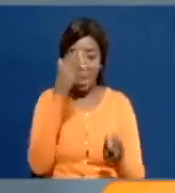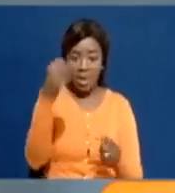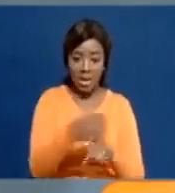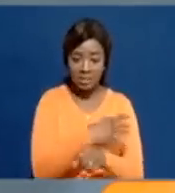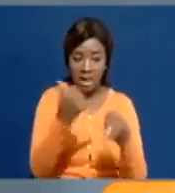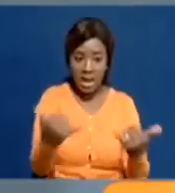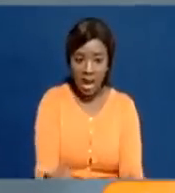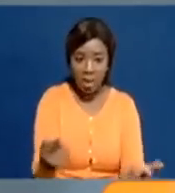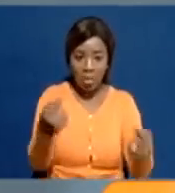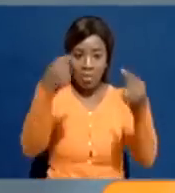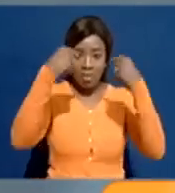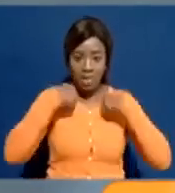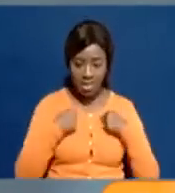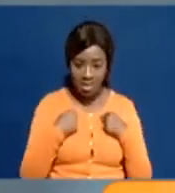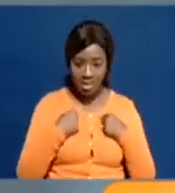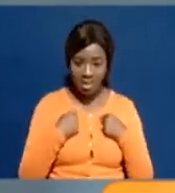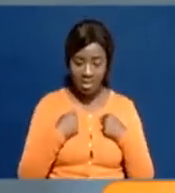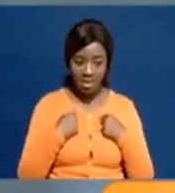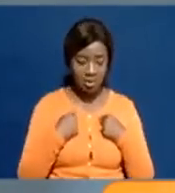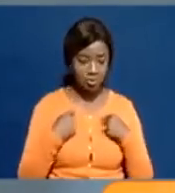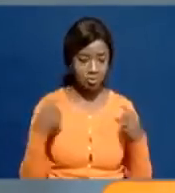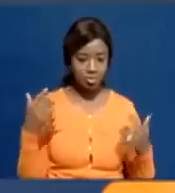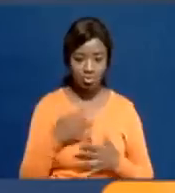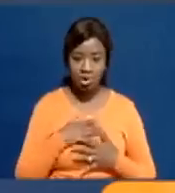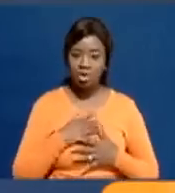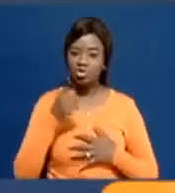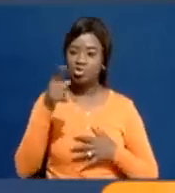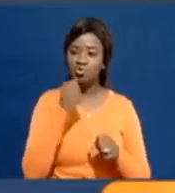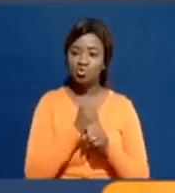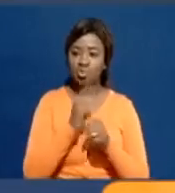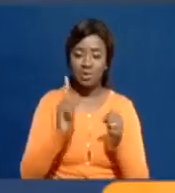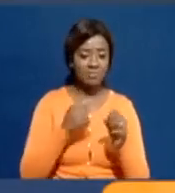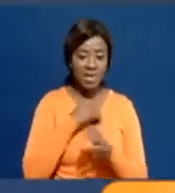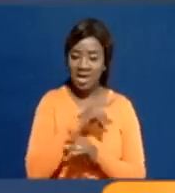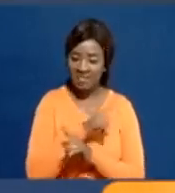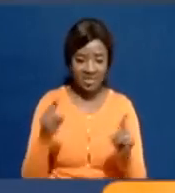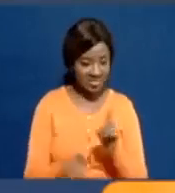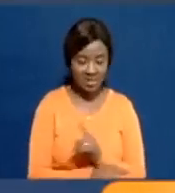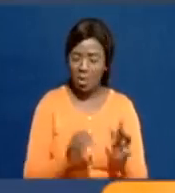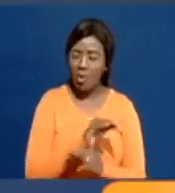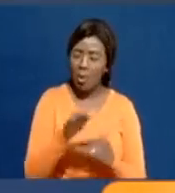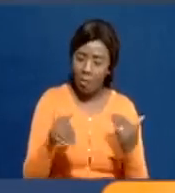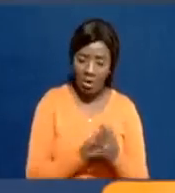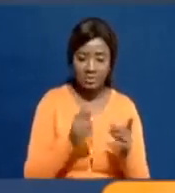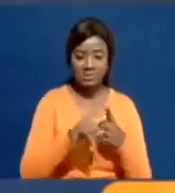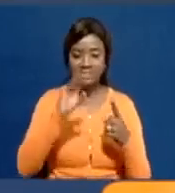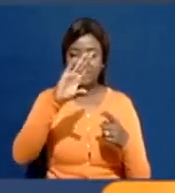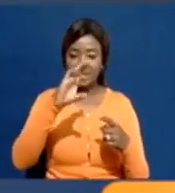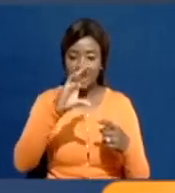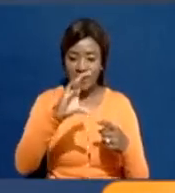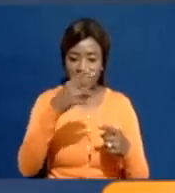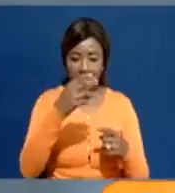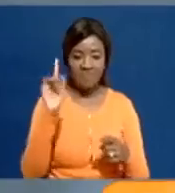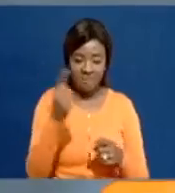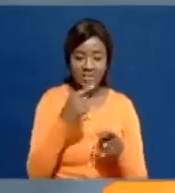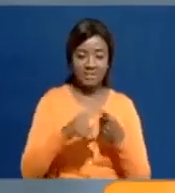you. You are a statistic now. So did you do chemo, radiotherapy? I did all. Okay. All the treatment regimes there. I started with